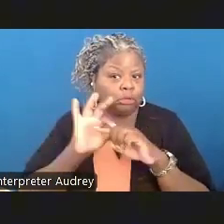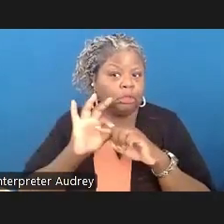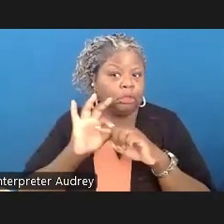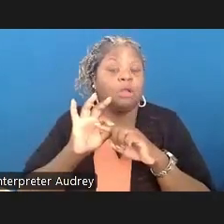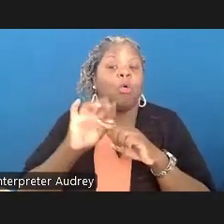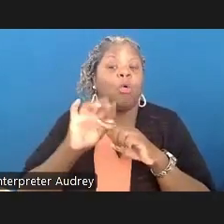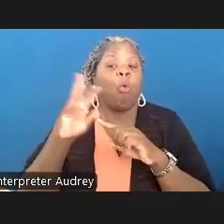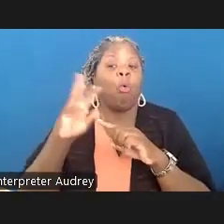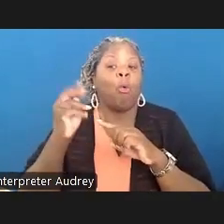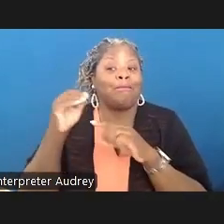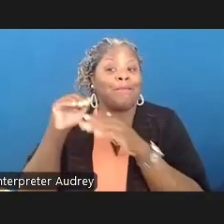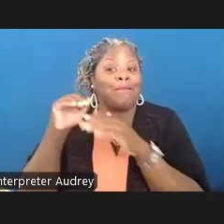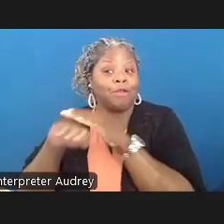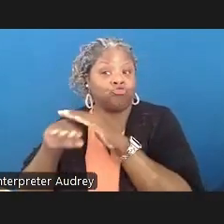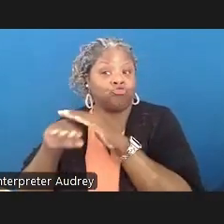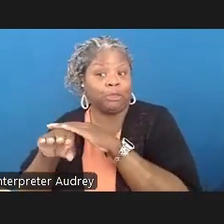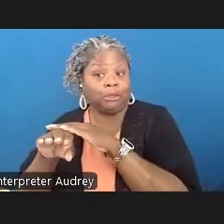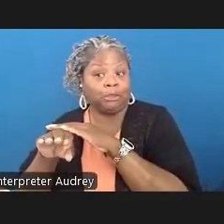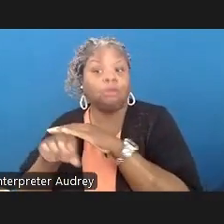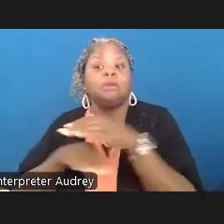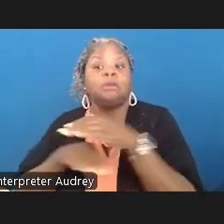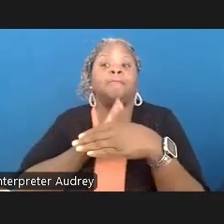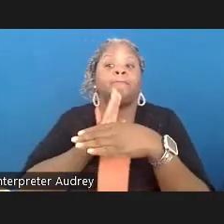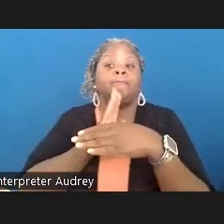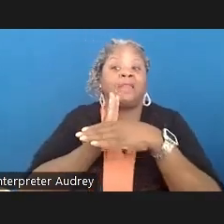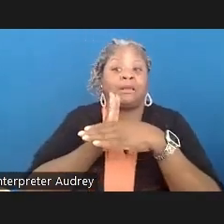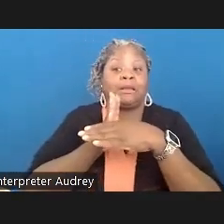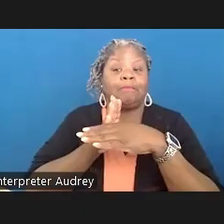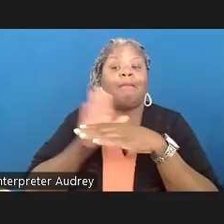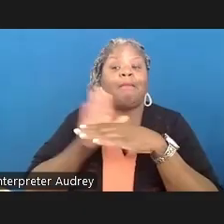entry, midpoint, and at exit.